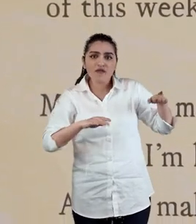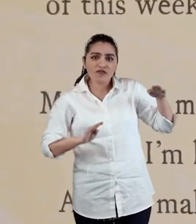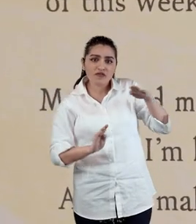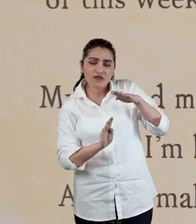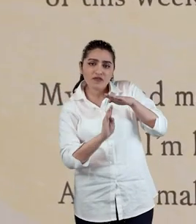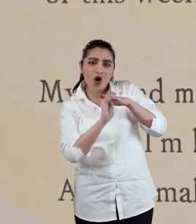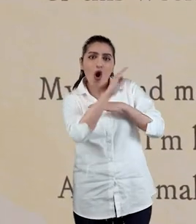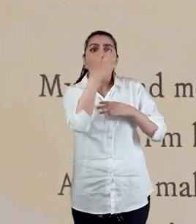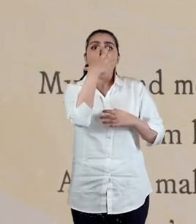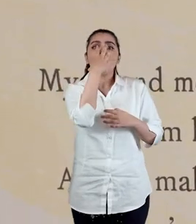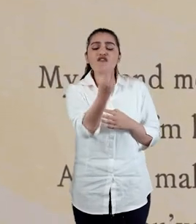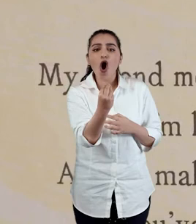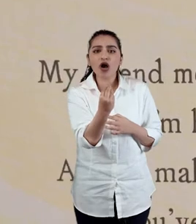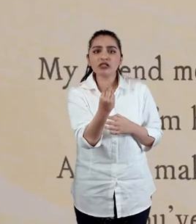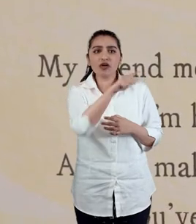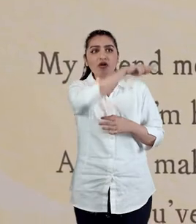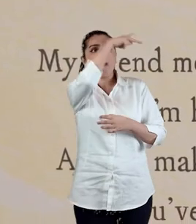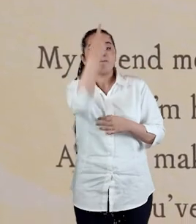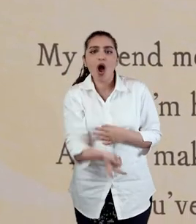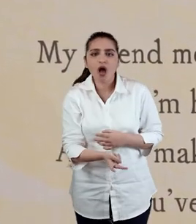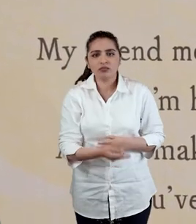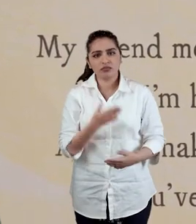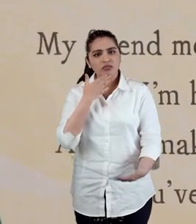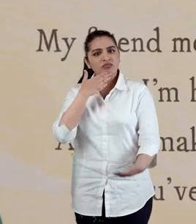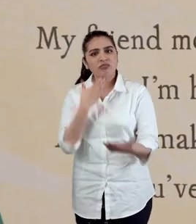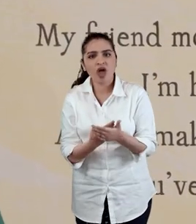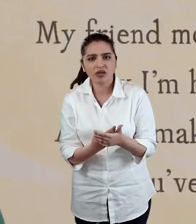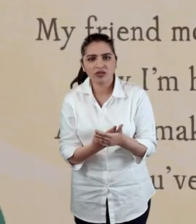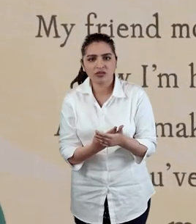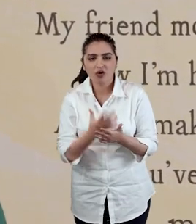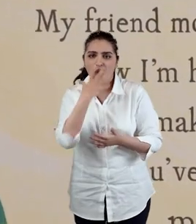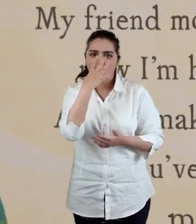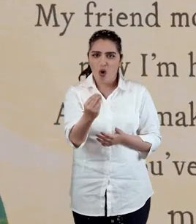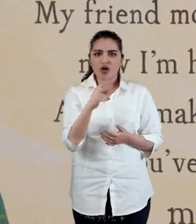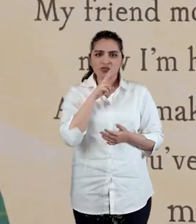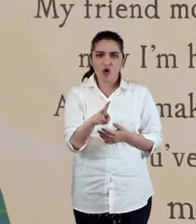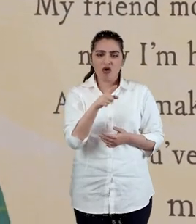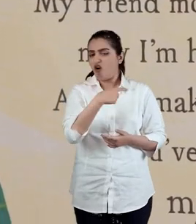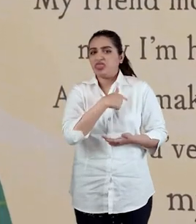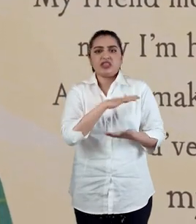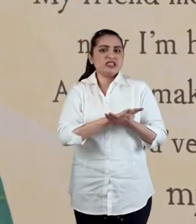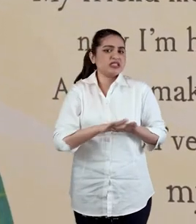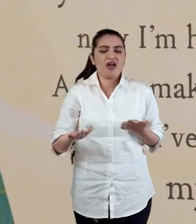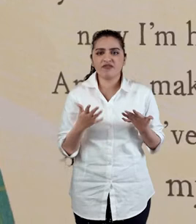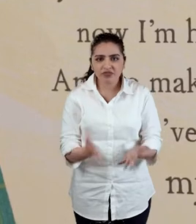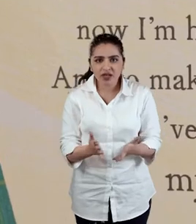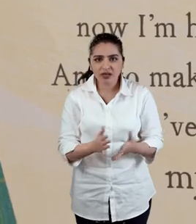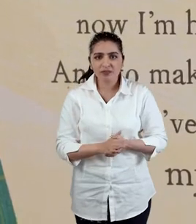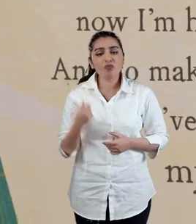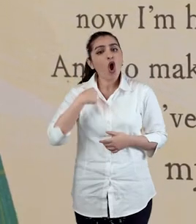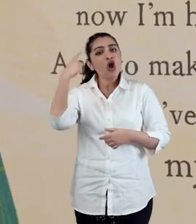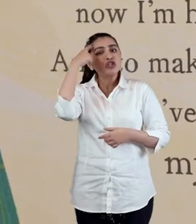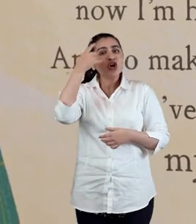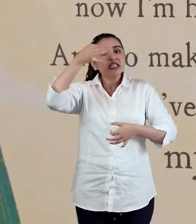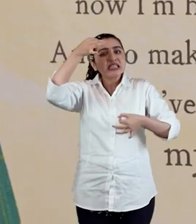was behind me. My friend moved away, now I'm here all alone, and to make matters worse,